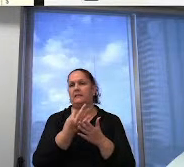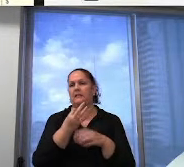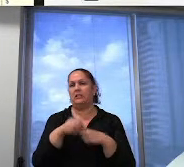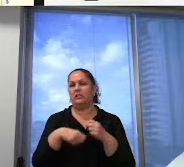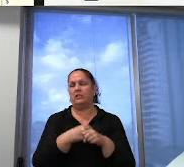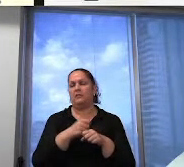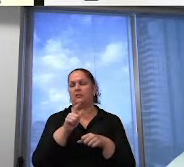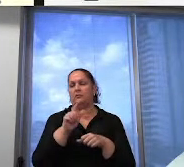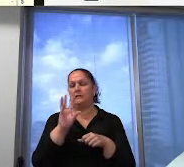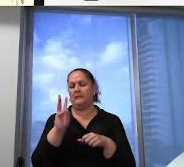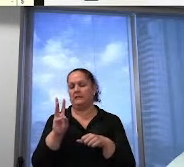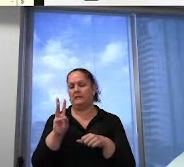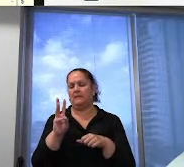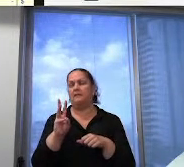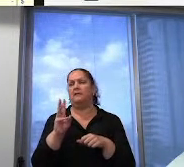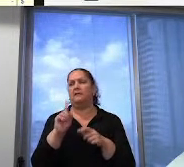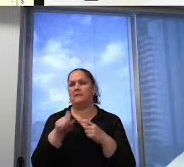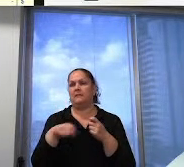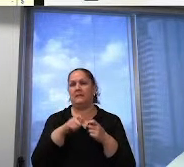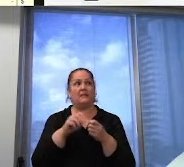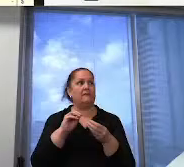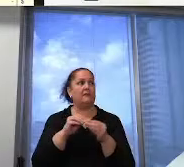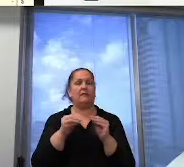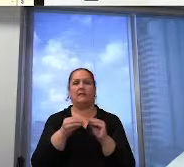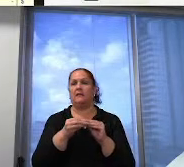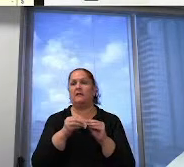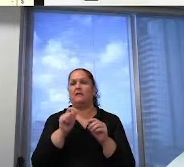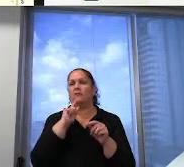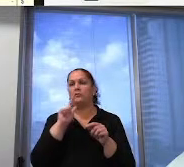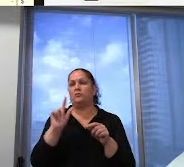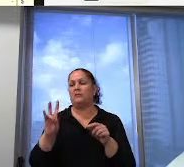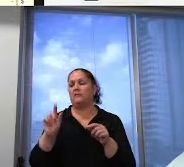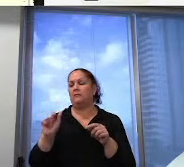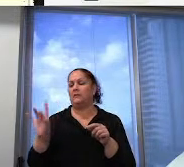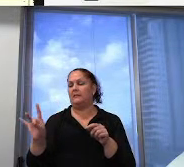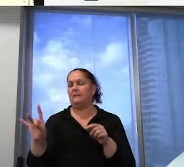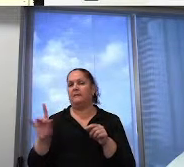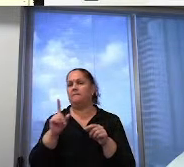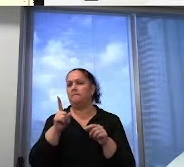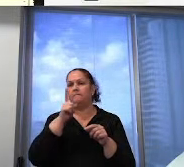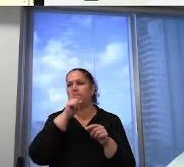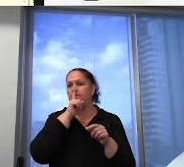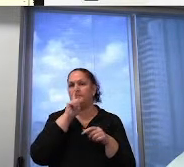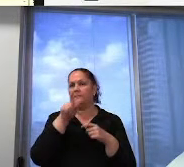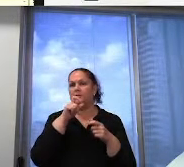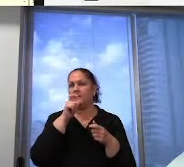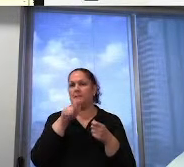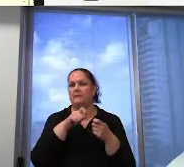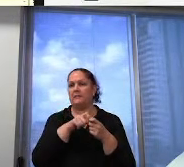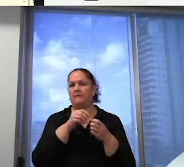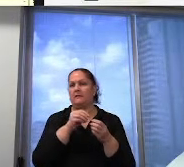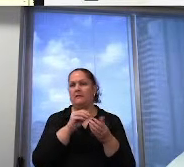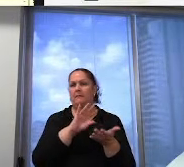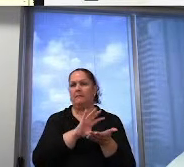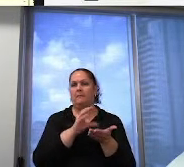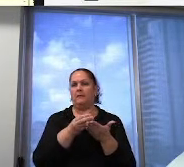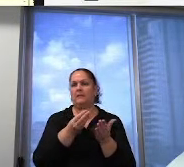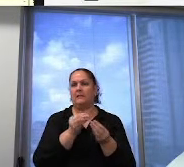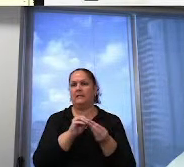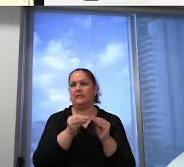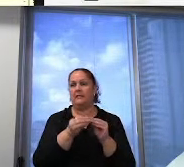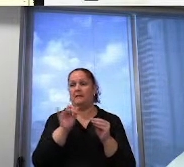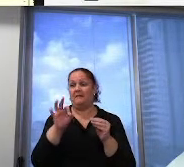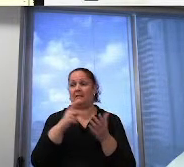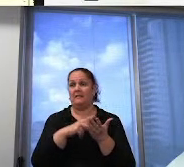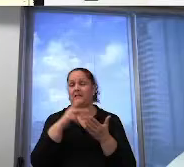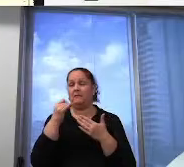year 26, there's a specific budget number. For fiscal year 27, 28, there's no specific budget number.